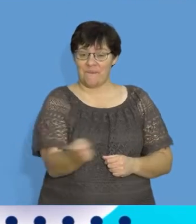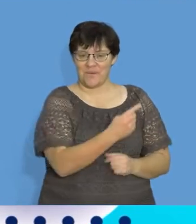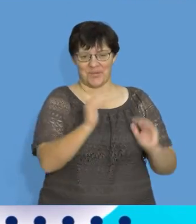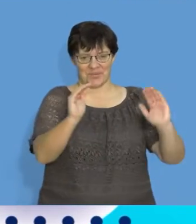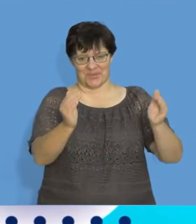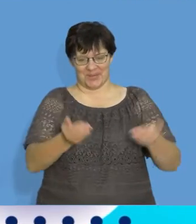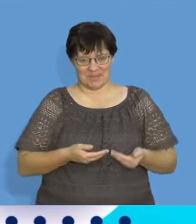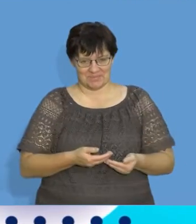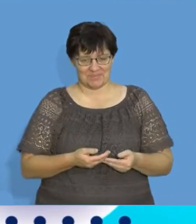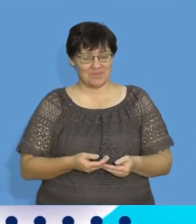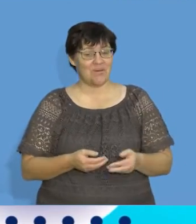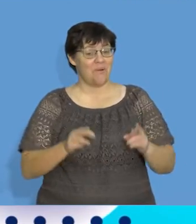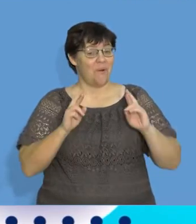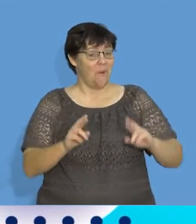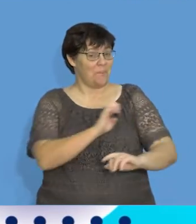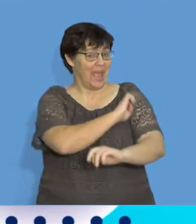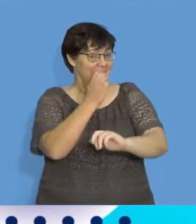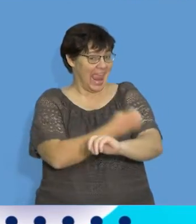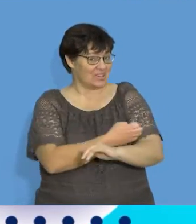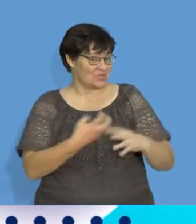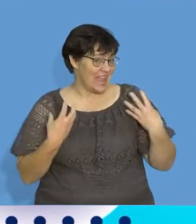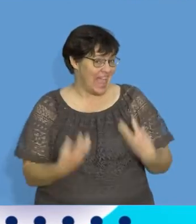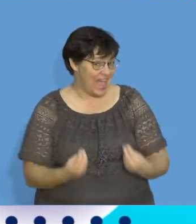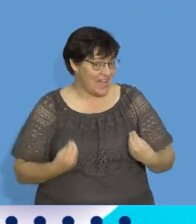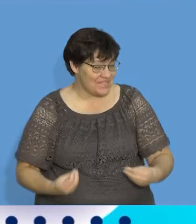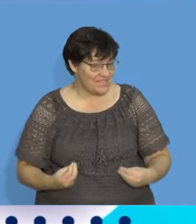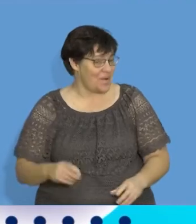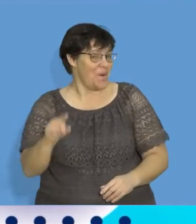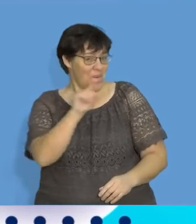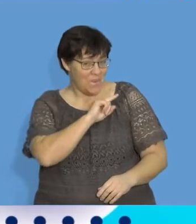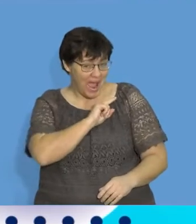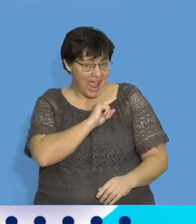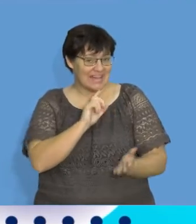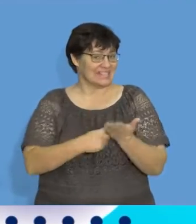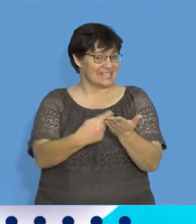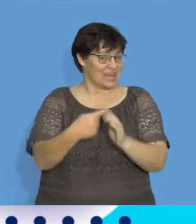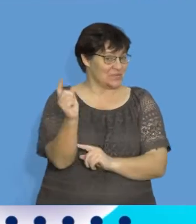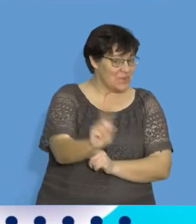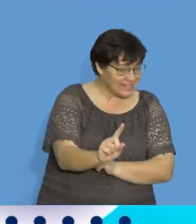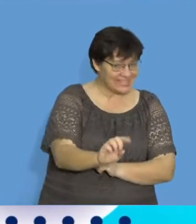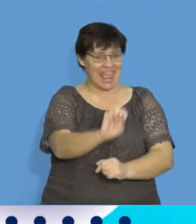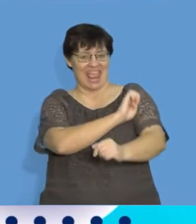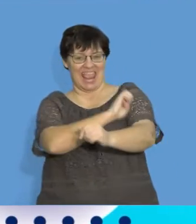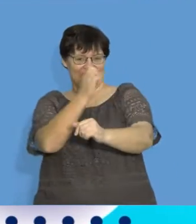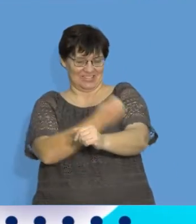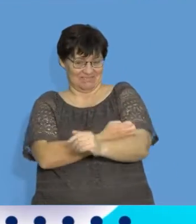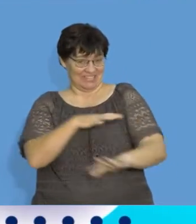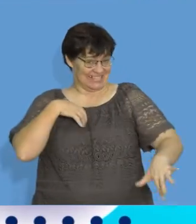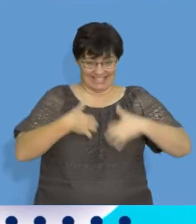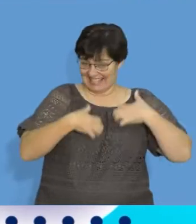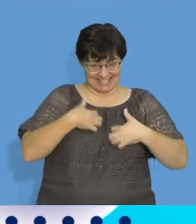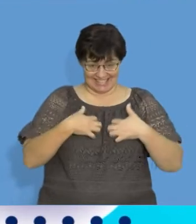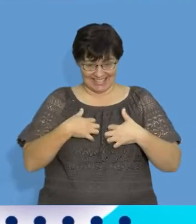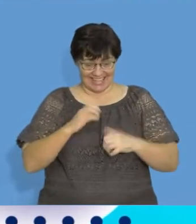everyone. I hope you're full of energy today because we're discussing energy. So we're all excited,